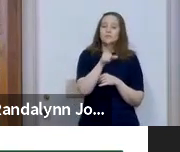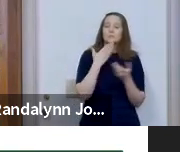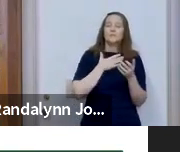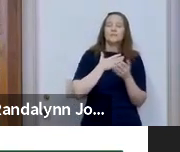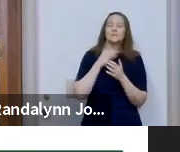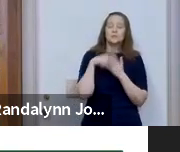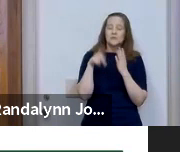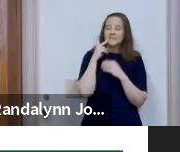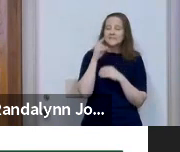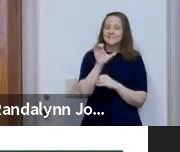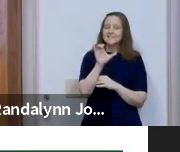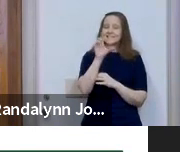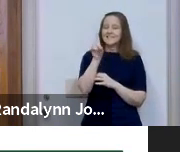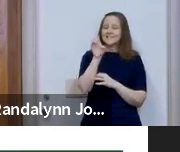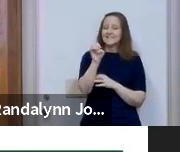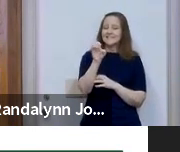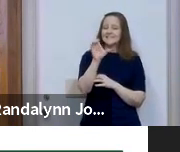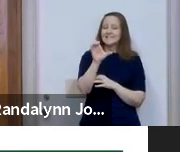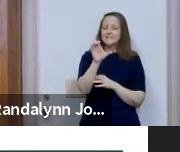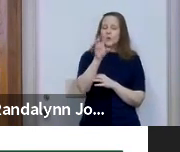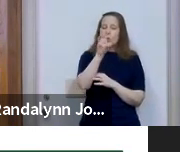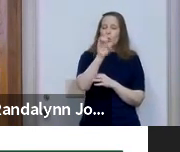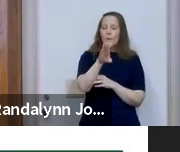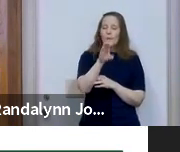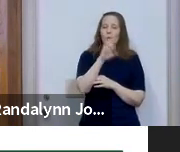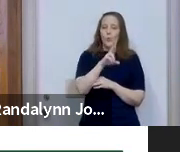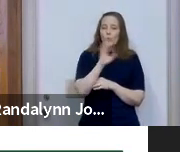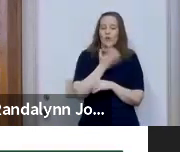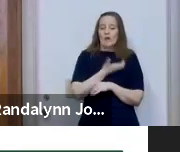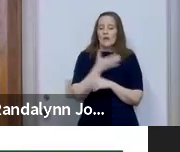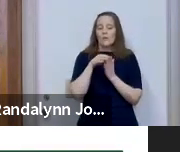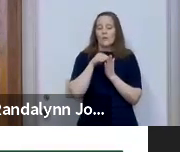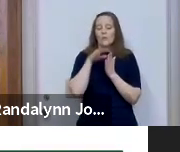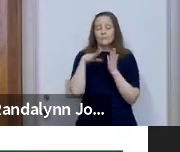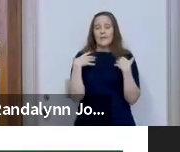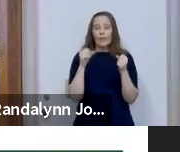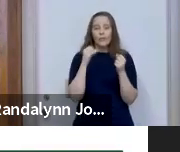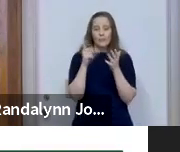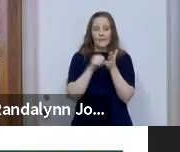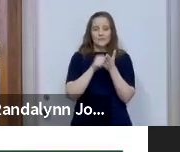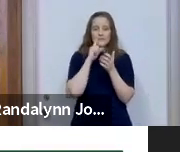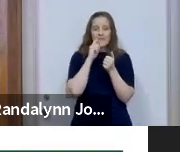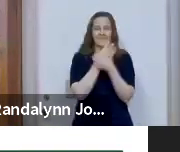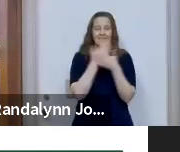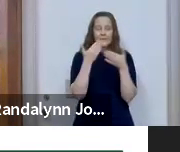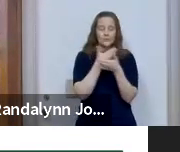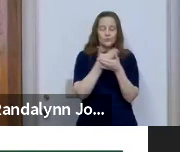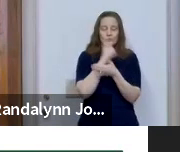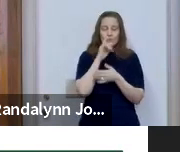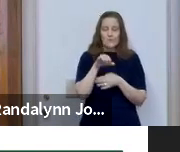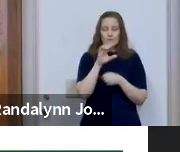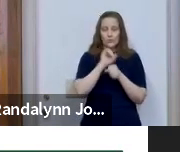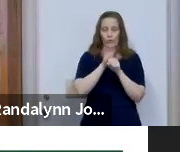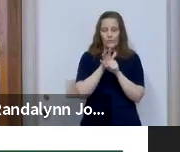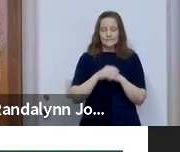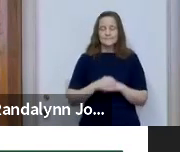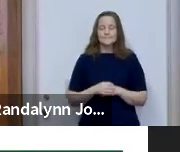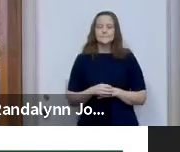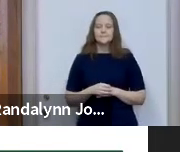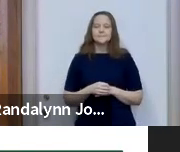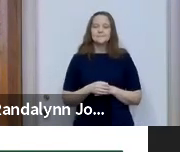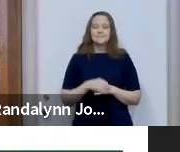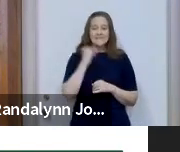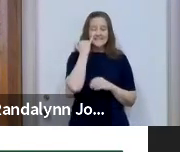the CDC website or also our Health Alerts page to look for anything new as far as symptom monitoring goes. If you do have